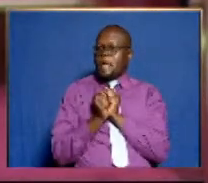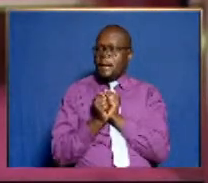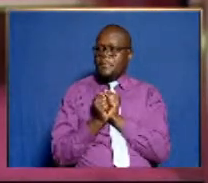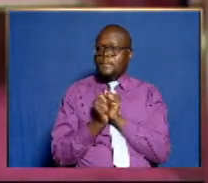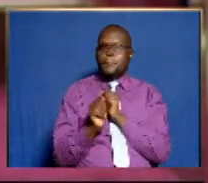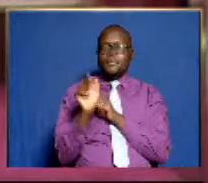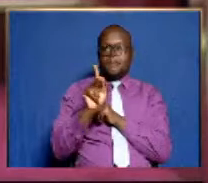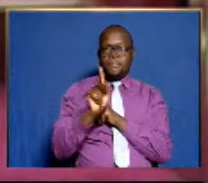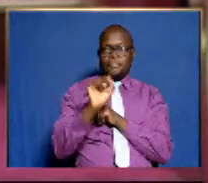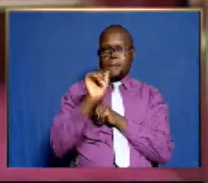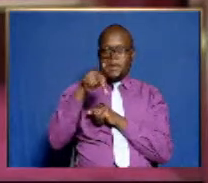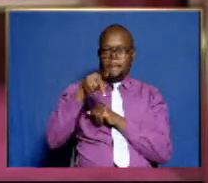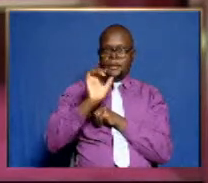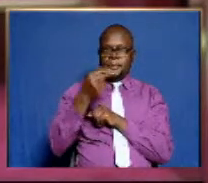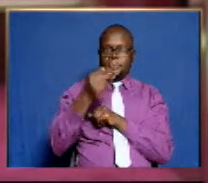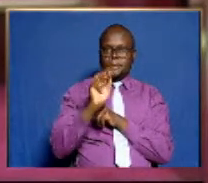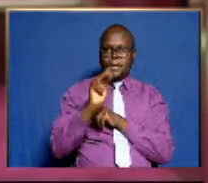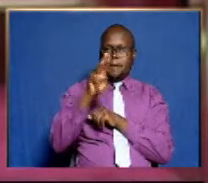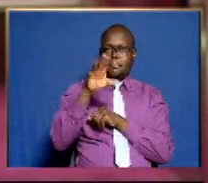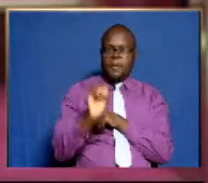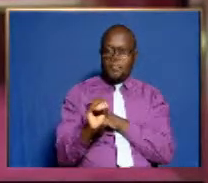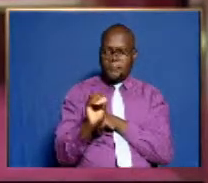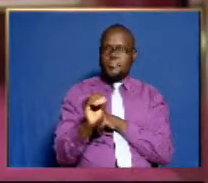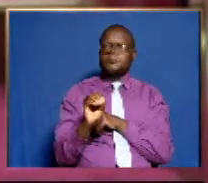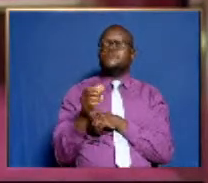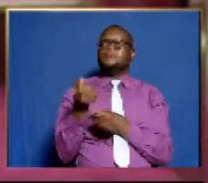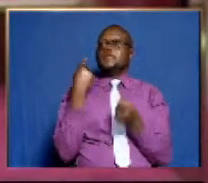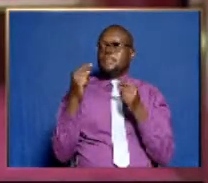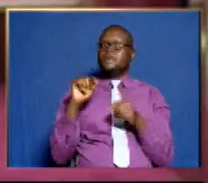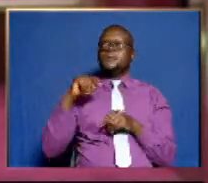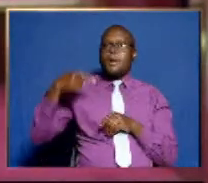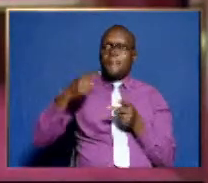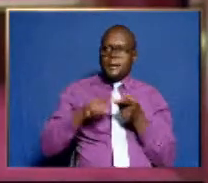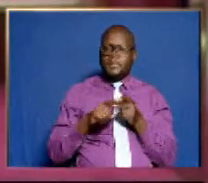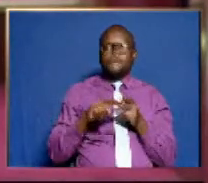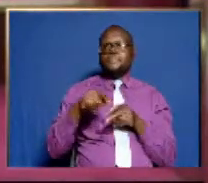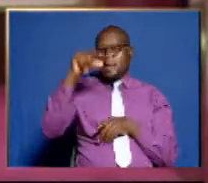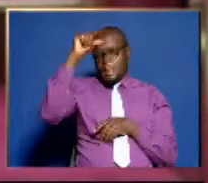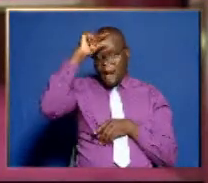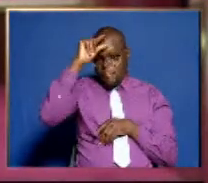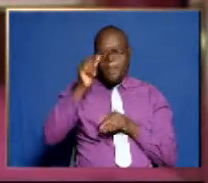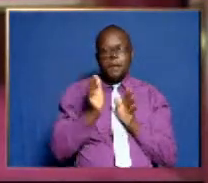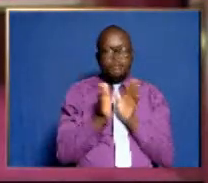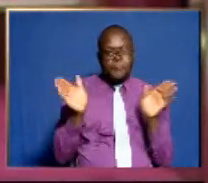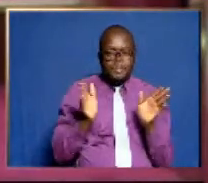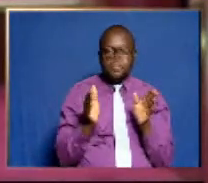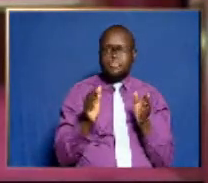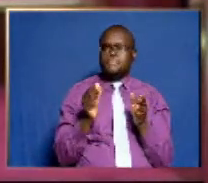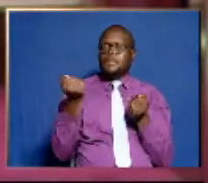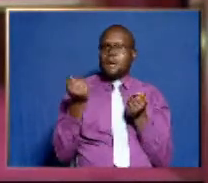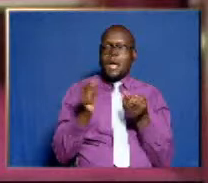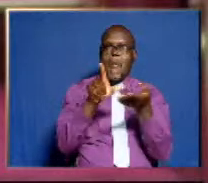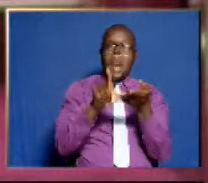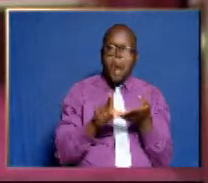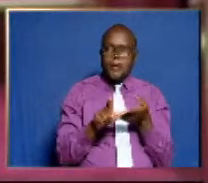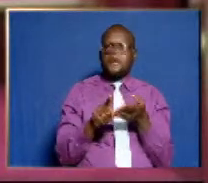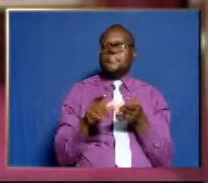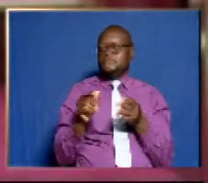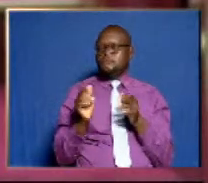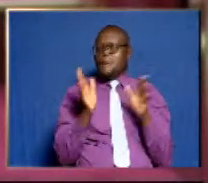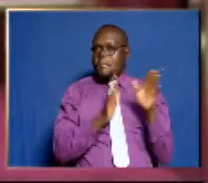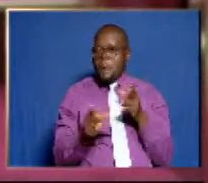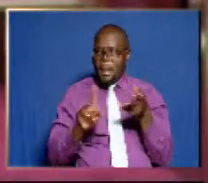Kipchambo Tea Factory. Number 11, State Officers and Public Officers Motor Car Loan Scheme Fund. Number 12,